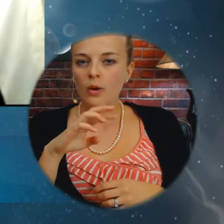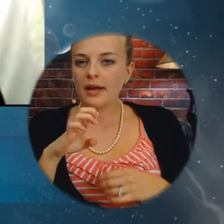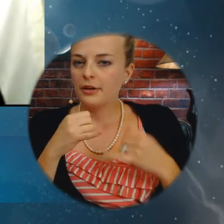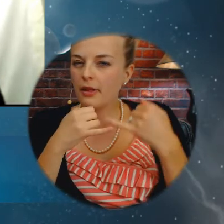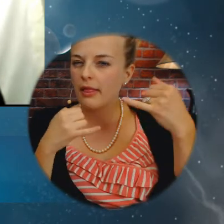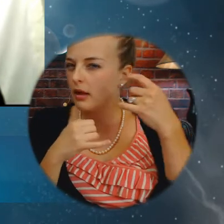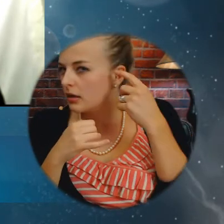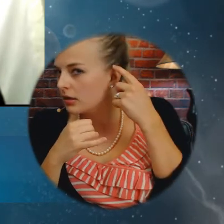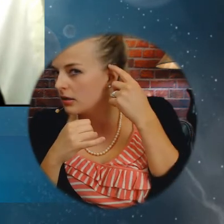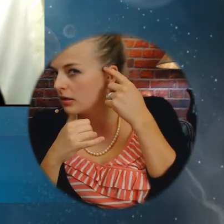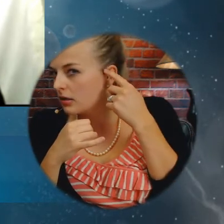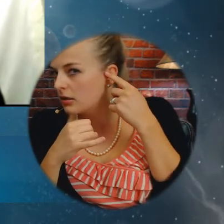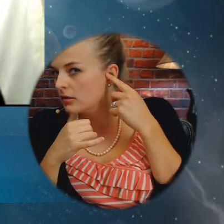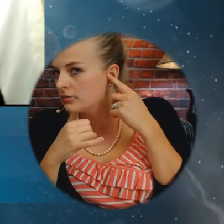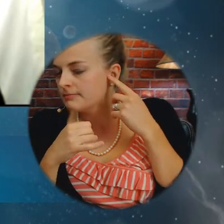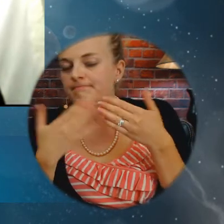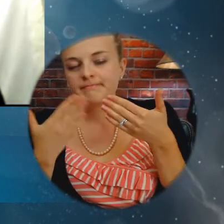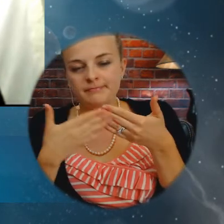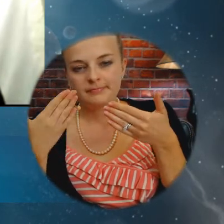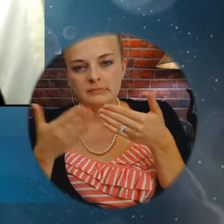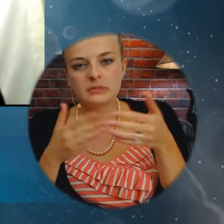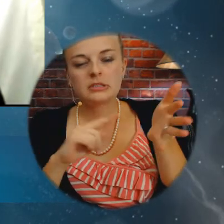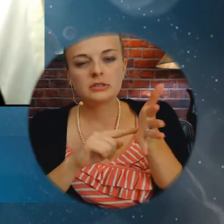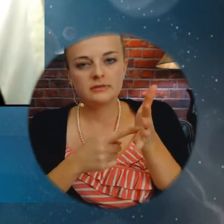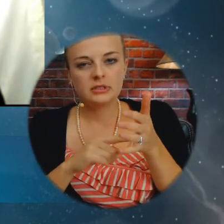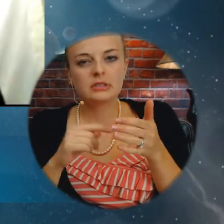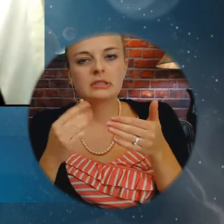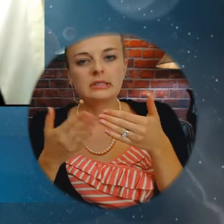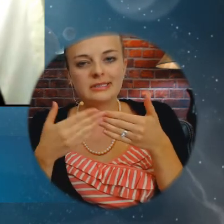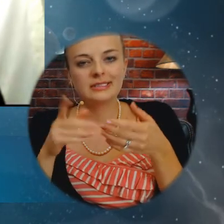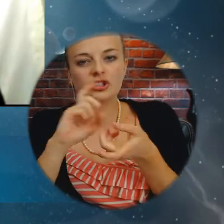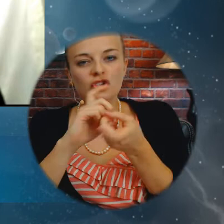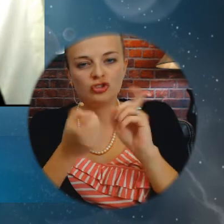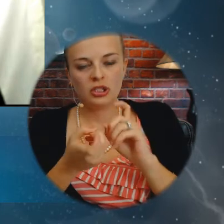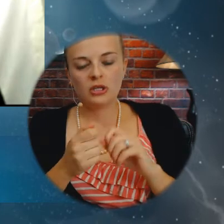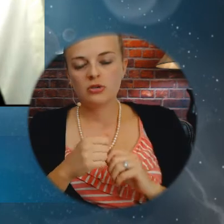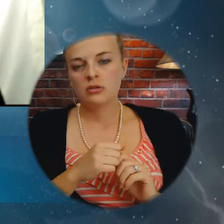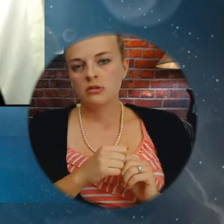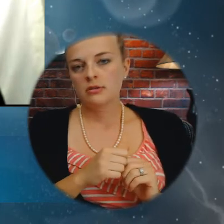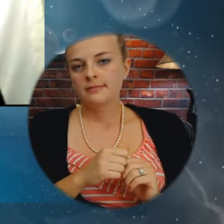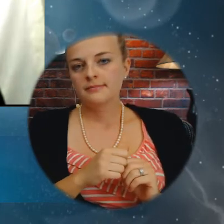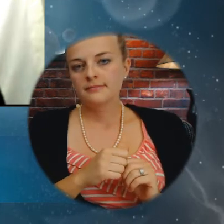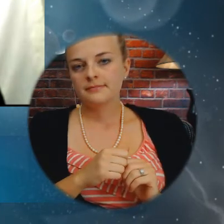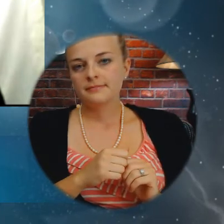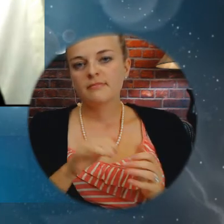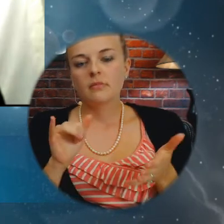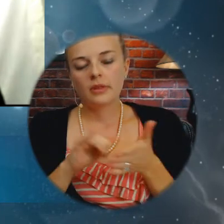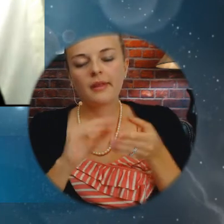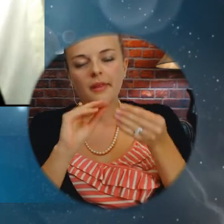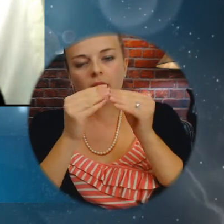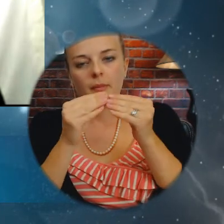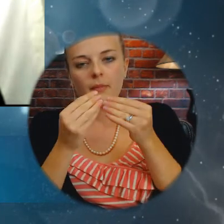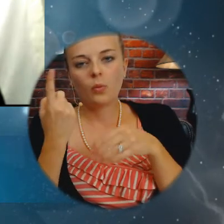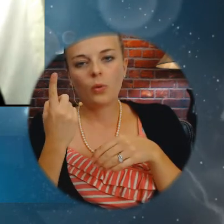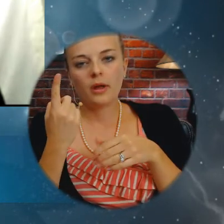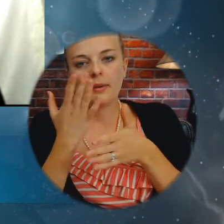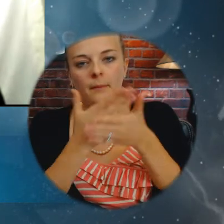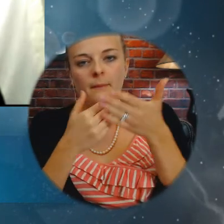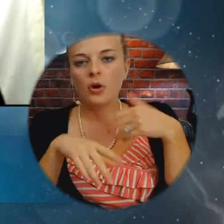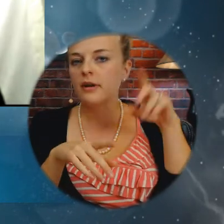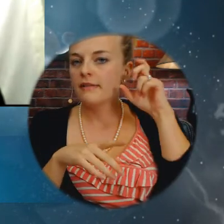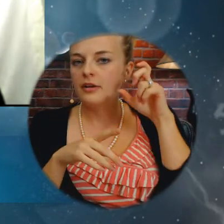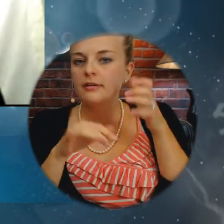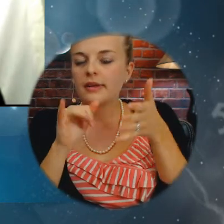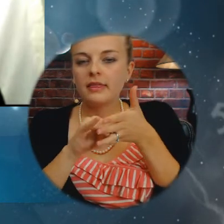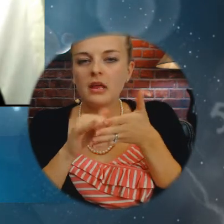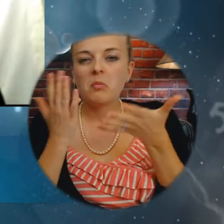itself is replaceable, so a lot of times, you know, that'll be the number one part that possibly could fail, because, you know, you've got an